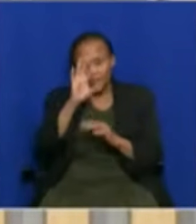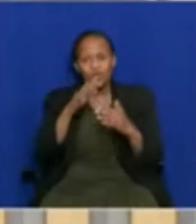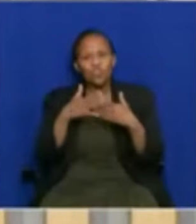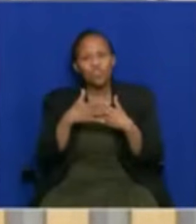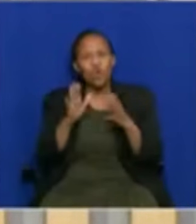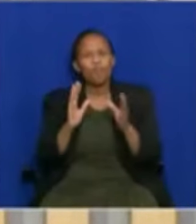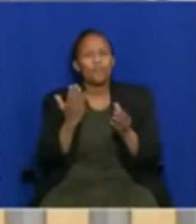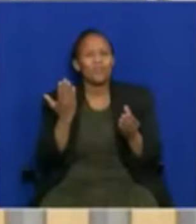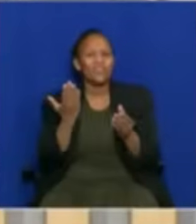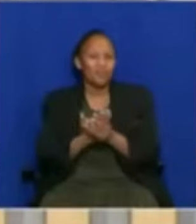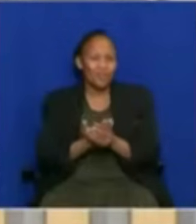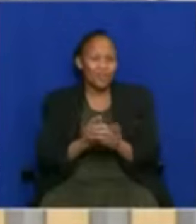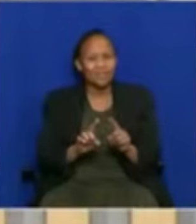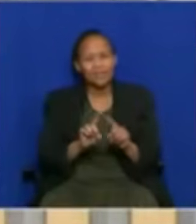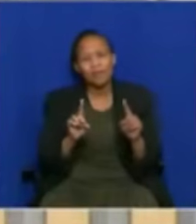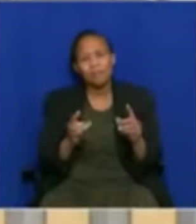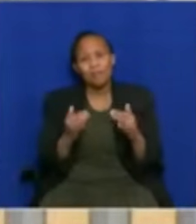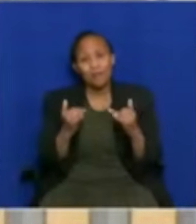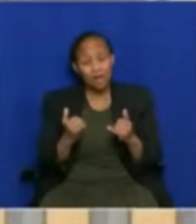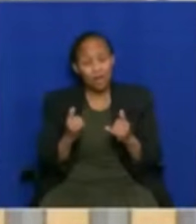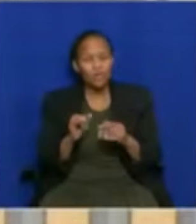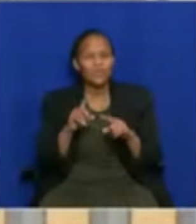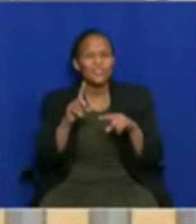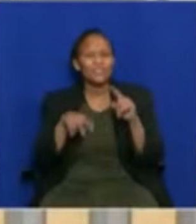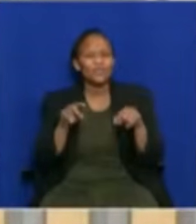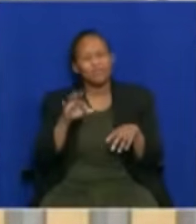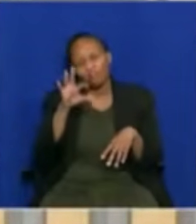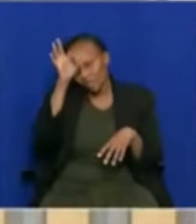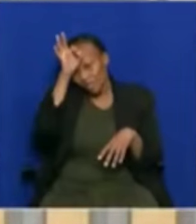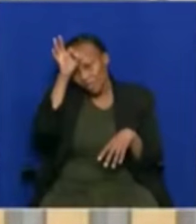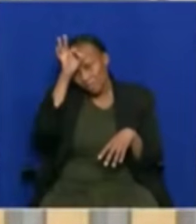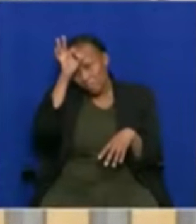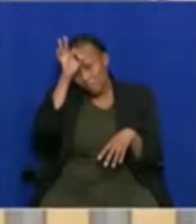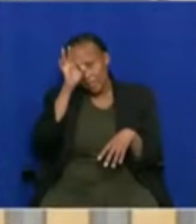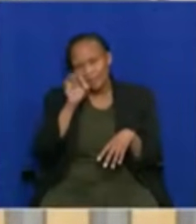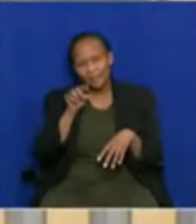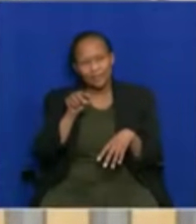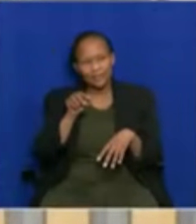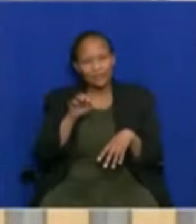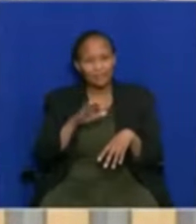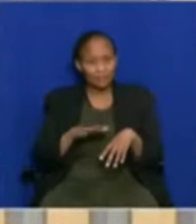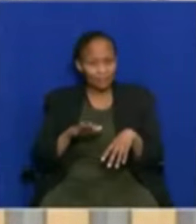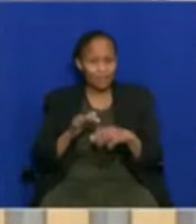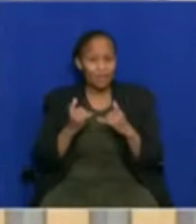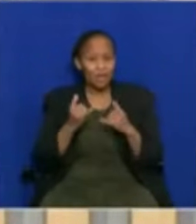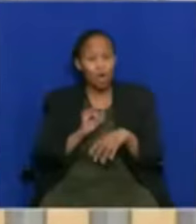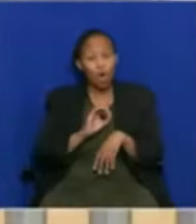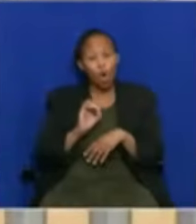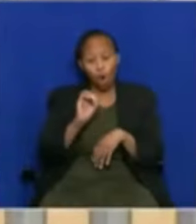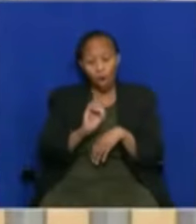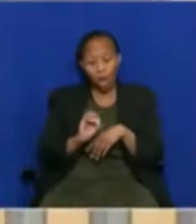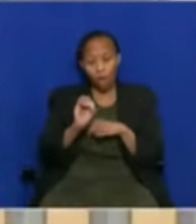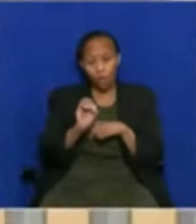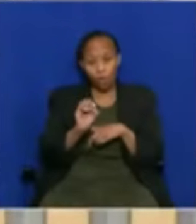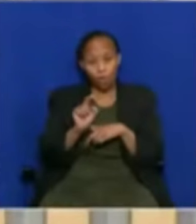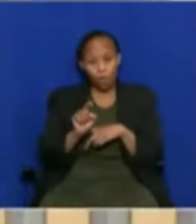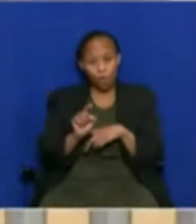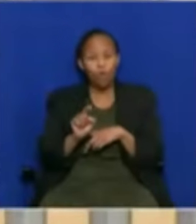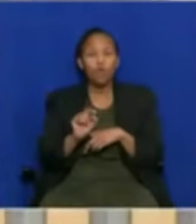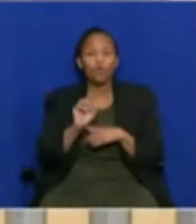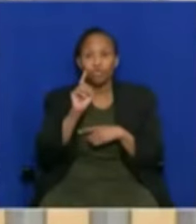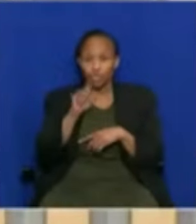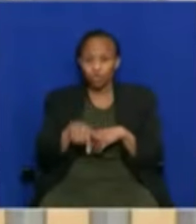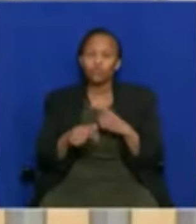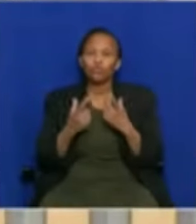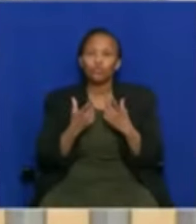police precinct. So this Orlando station was supposed to forward it to the respective station which